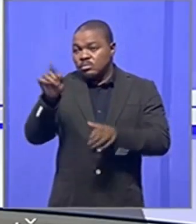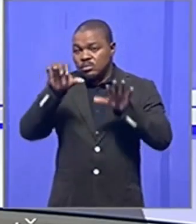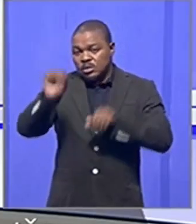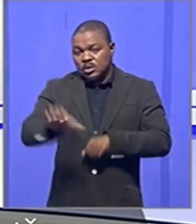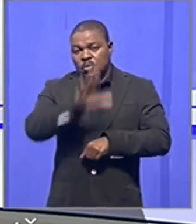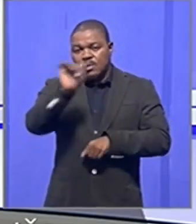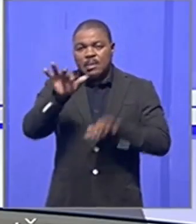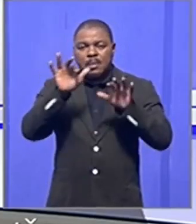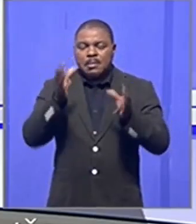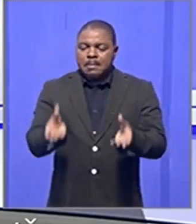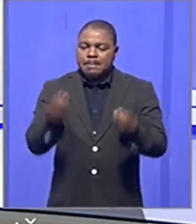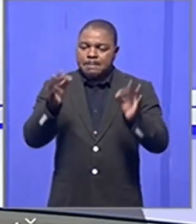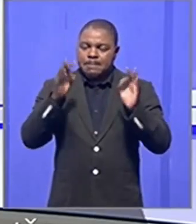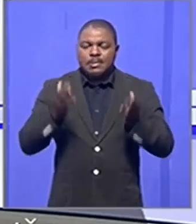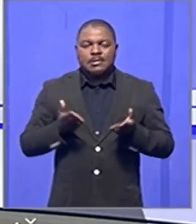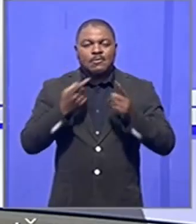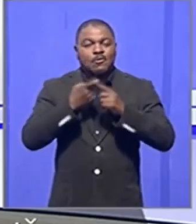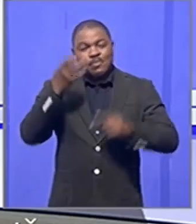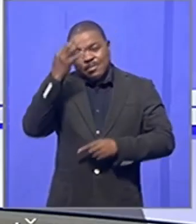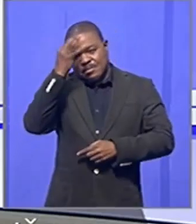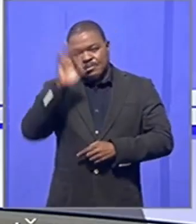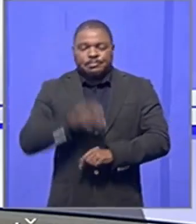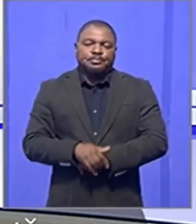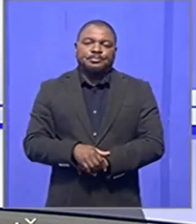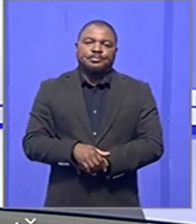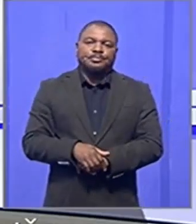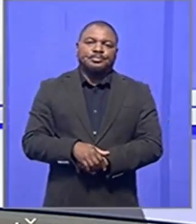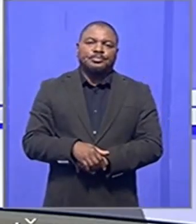tša maleba go tšwa mmušong.